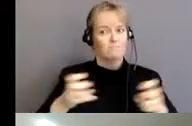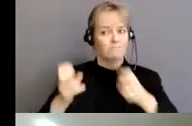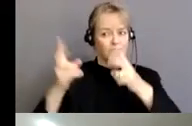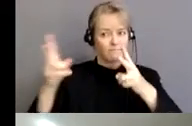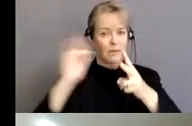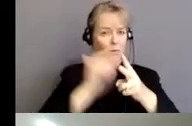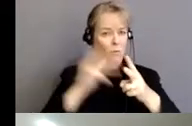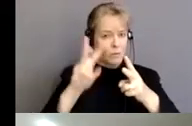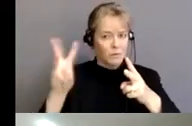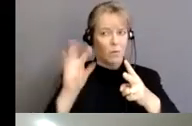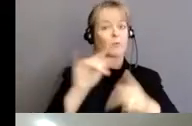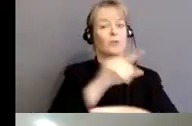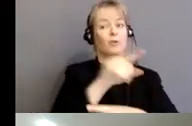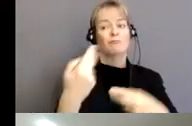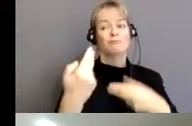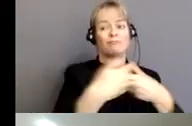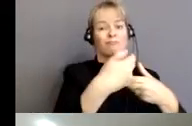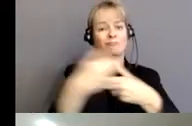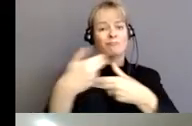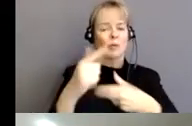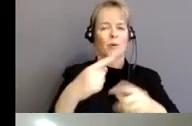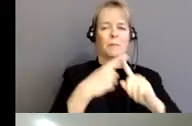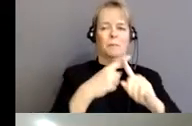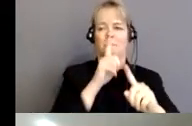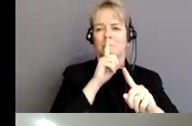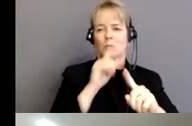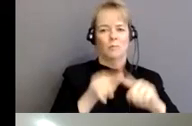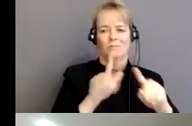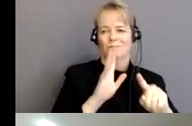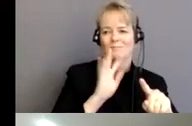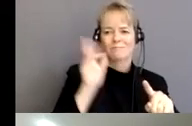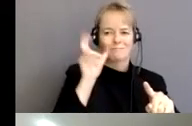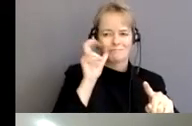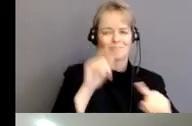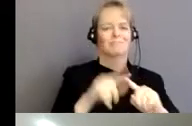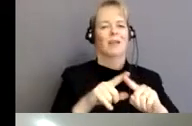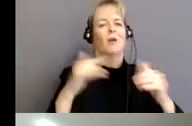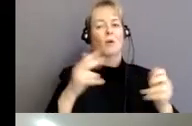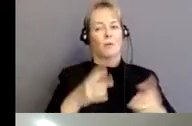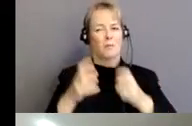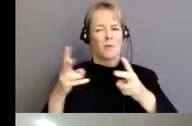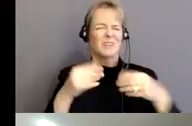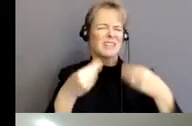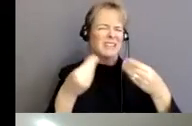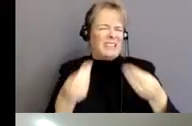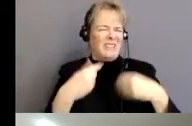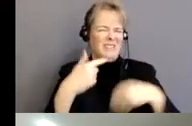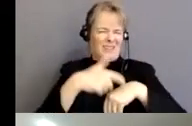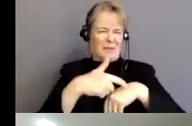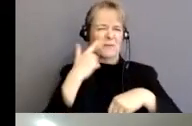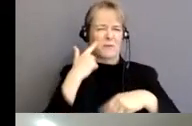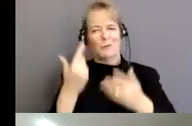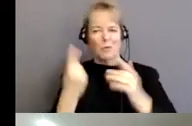website after the session, at least the next day, to give us time to upload it. We have